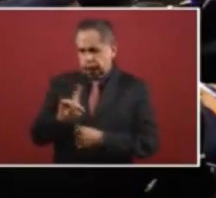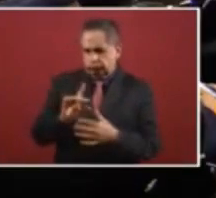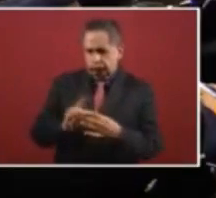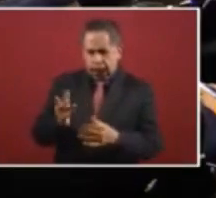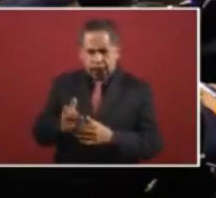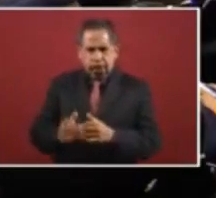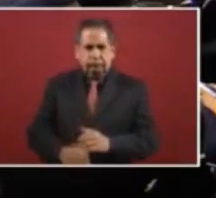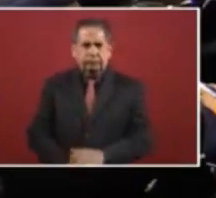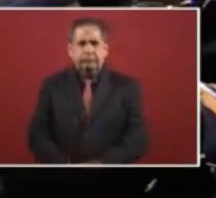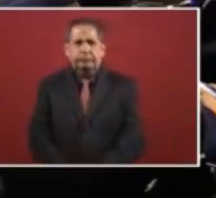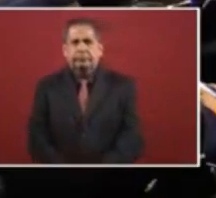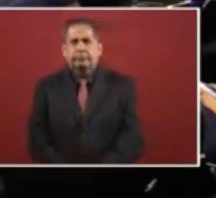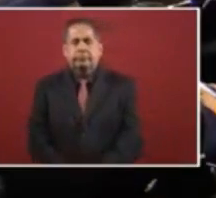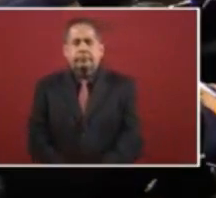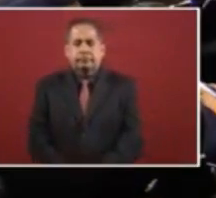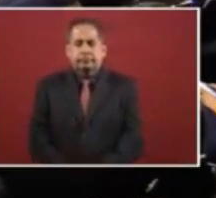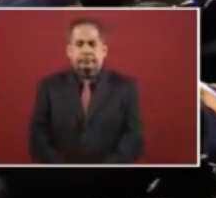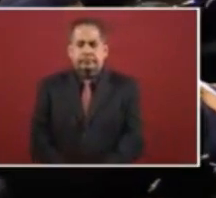elements.